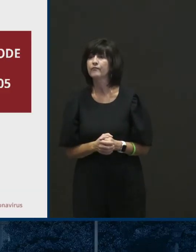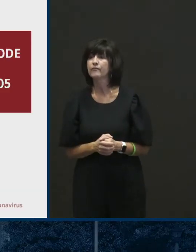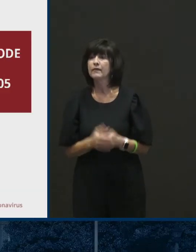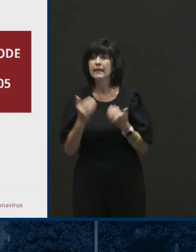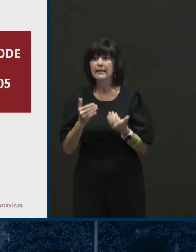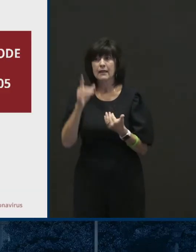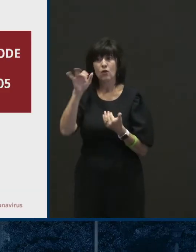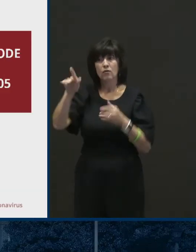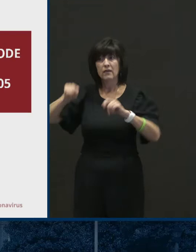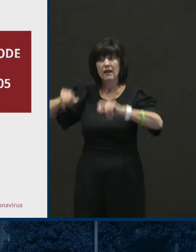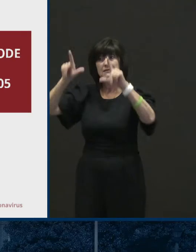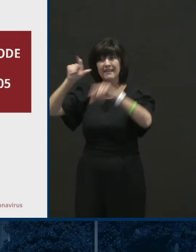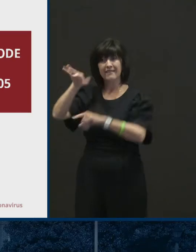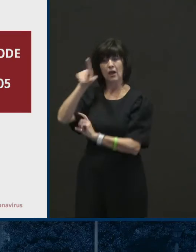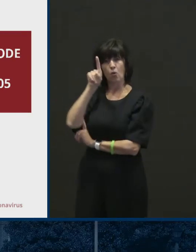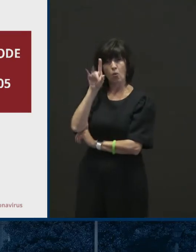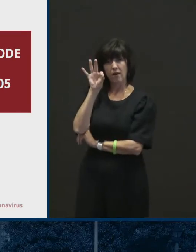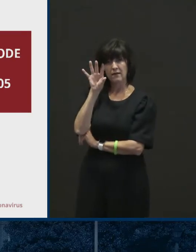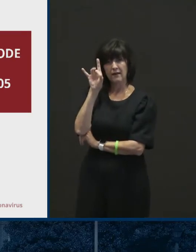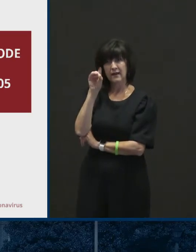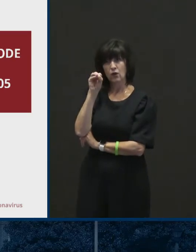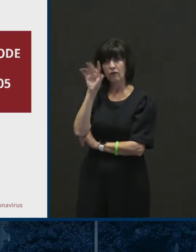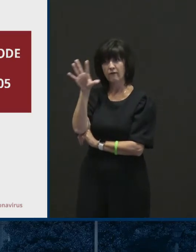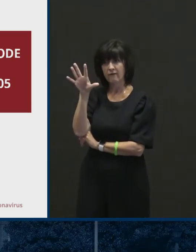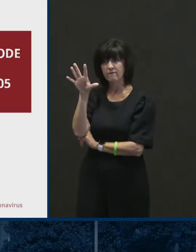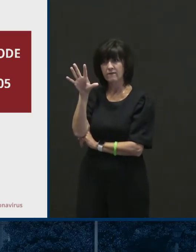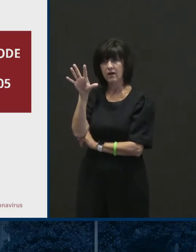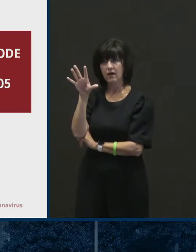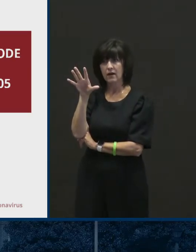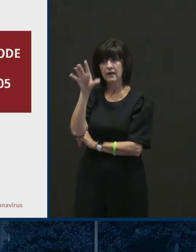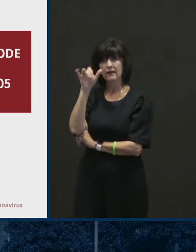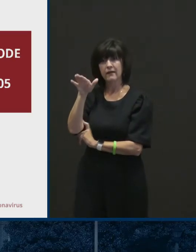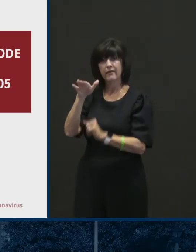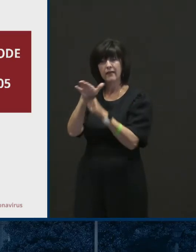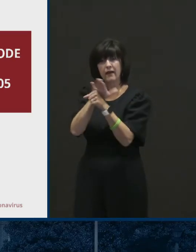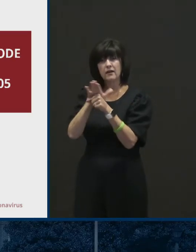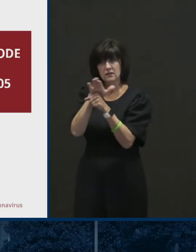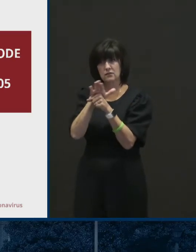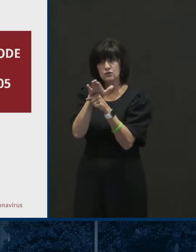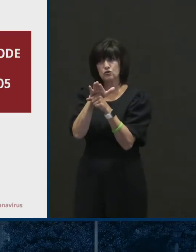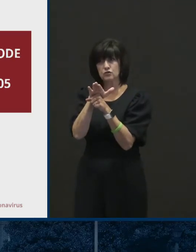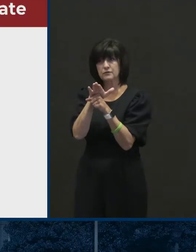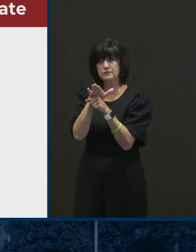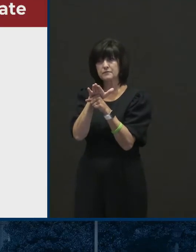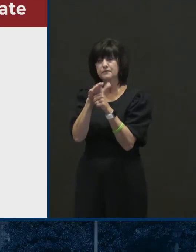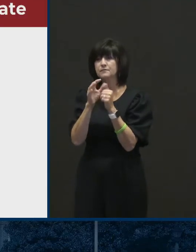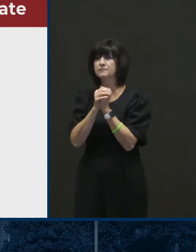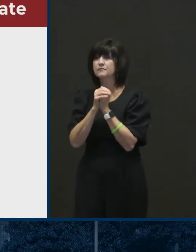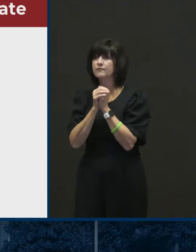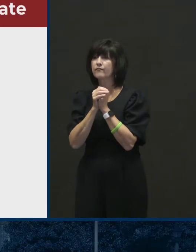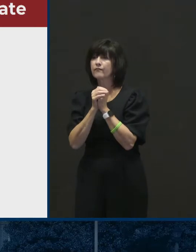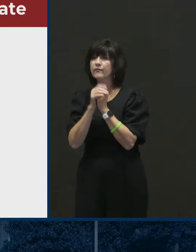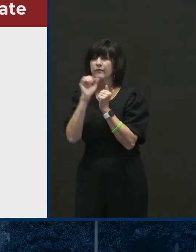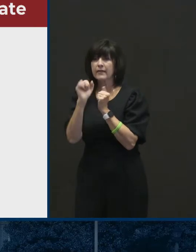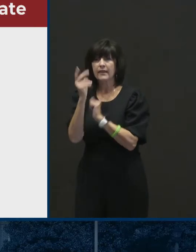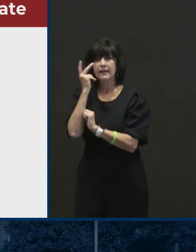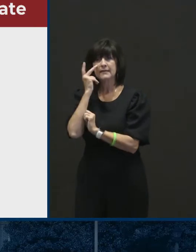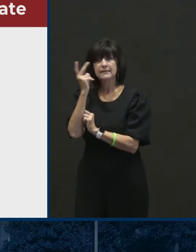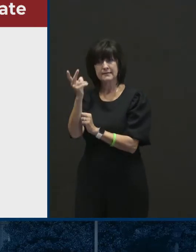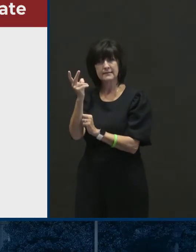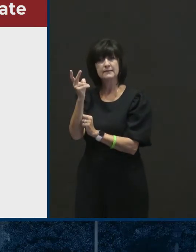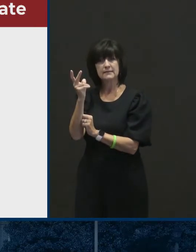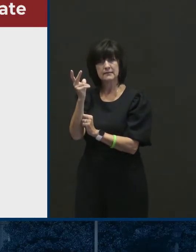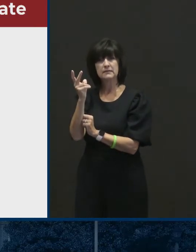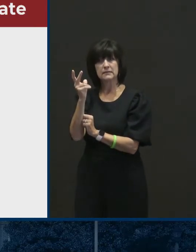slide, 19805. I just wanted to hone in on the zip code a little. So if you go to the next slide, you can see that we've seen